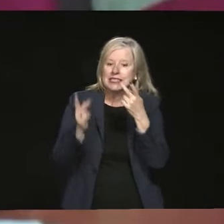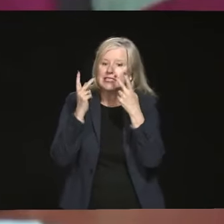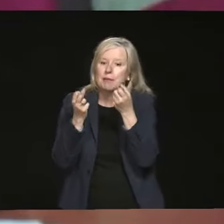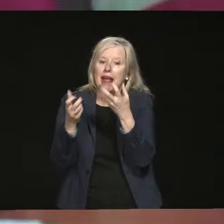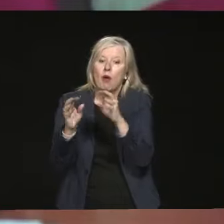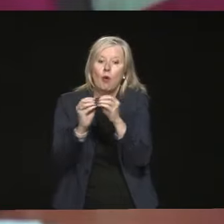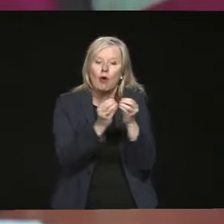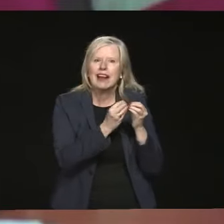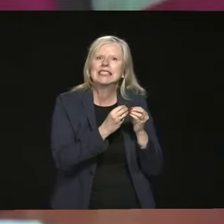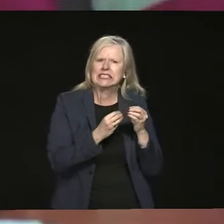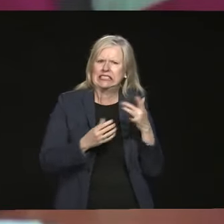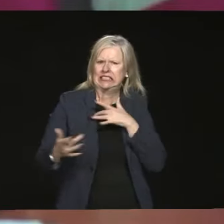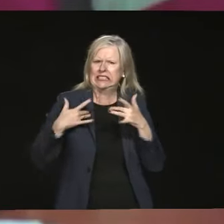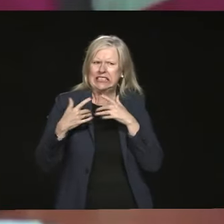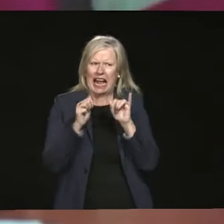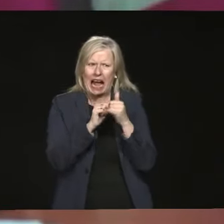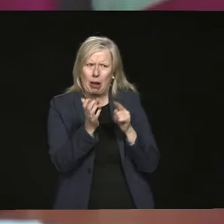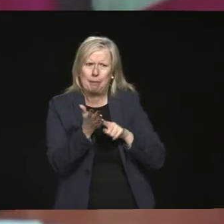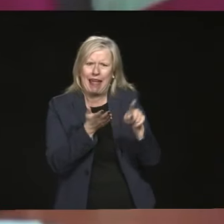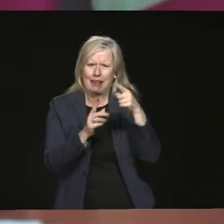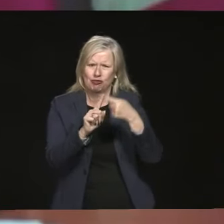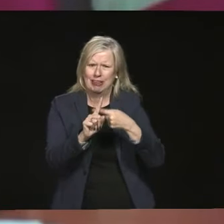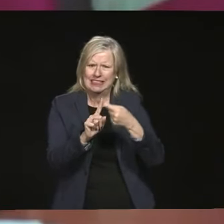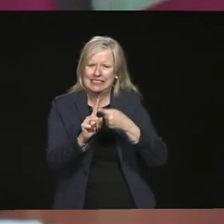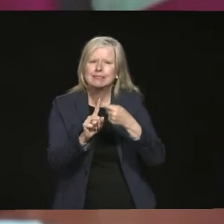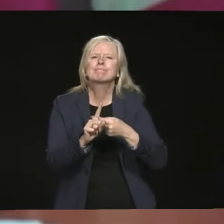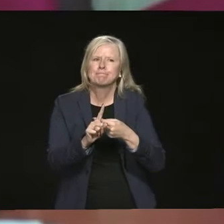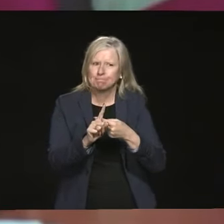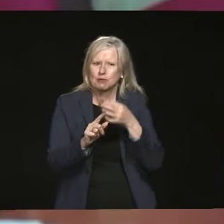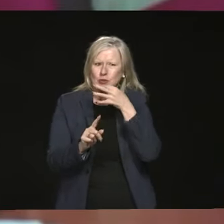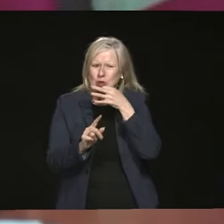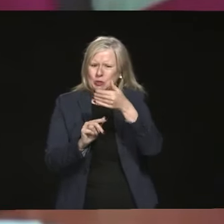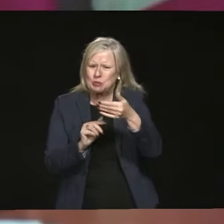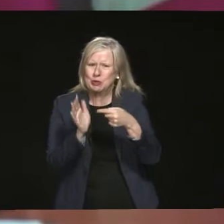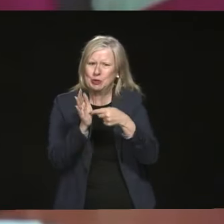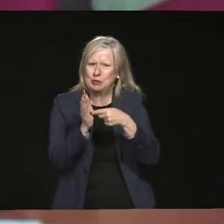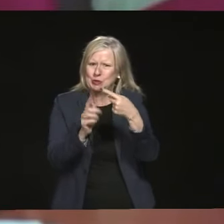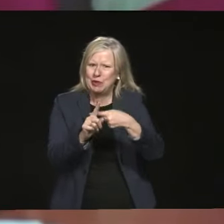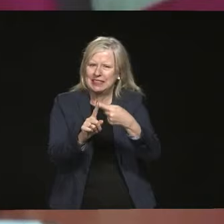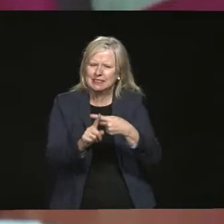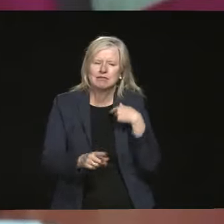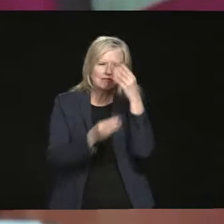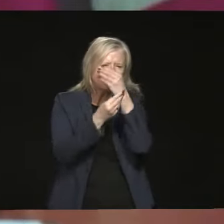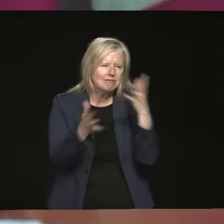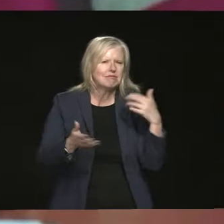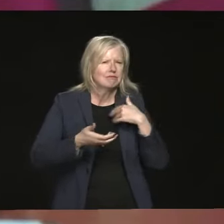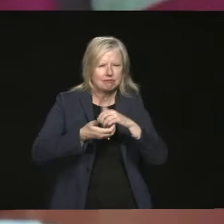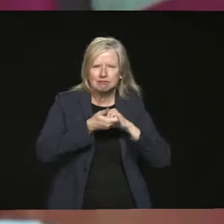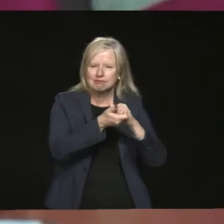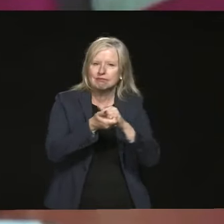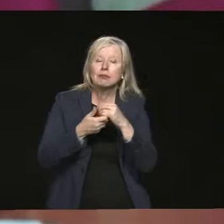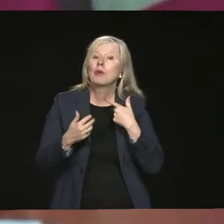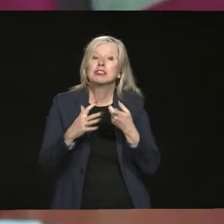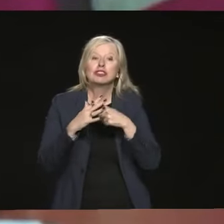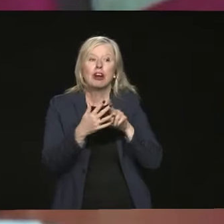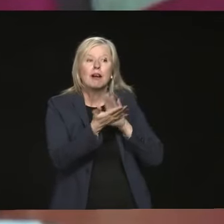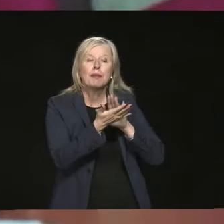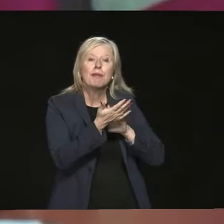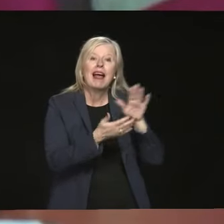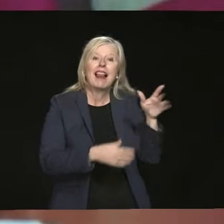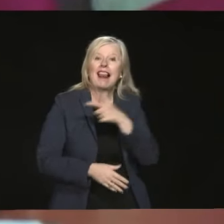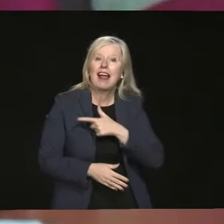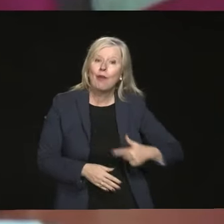due. We know that we're all in this together, and I want to start by commending the landlords who are offering relief to tenants that